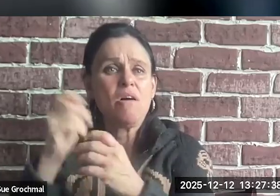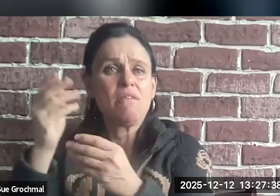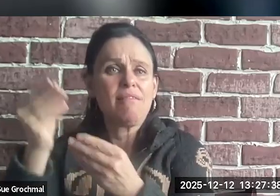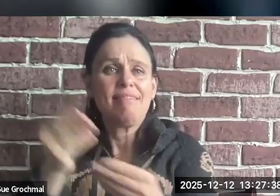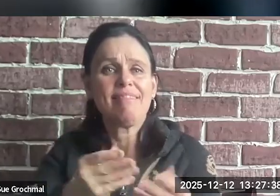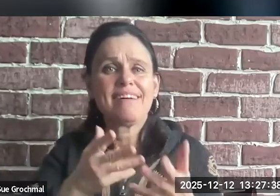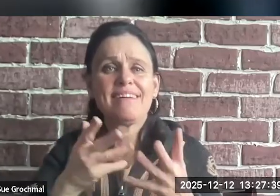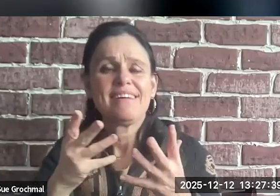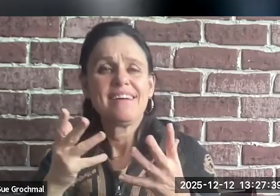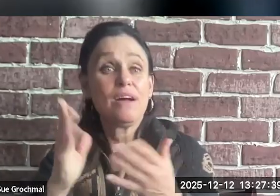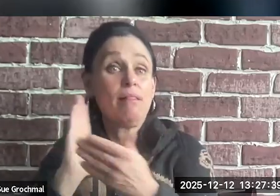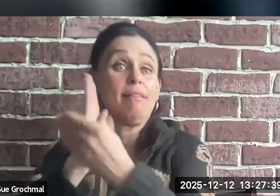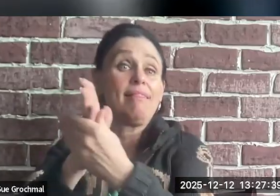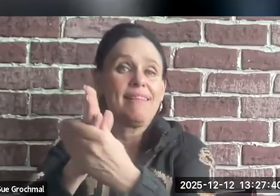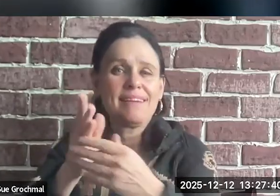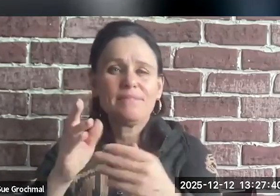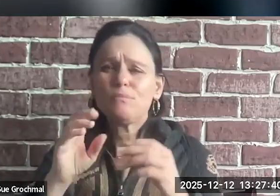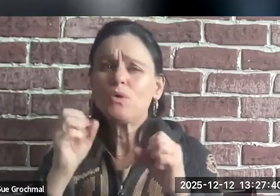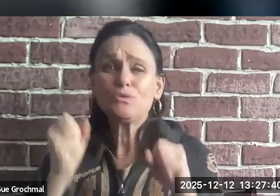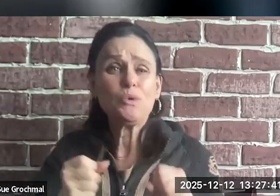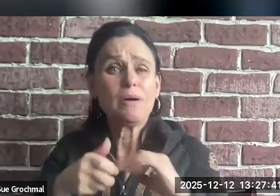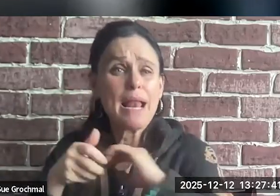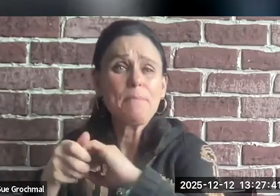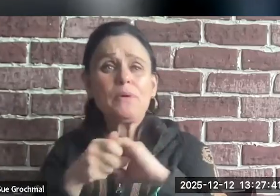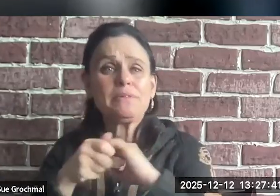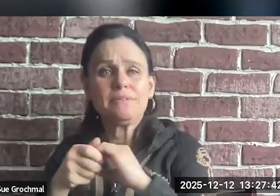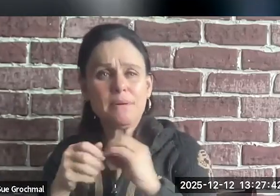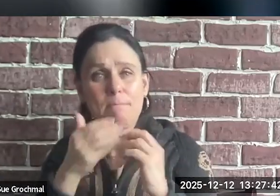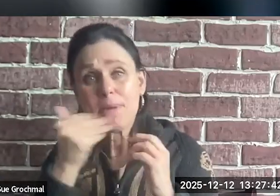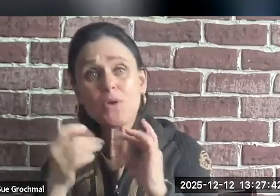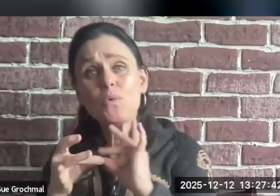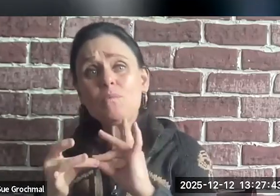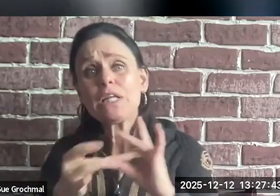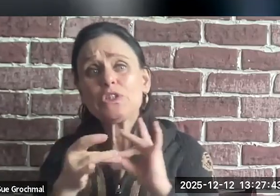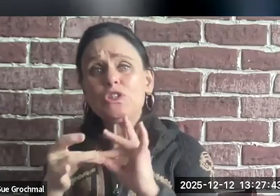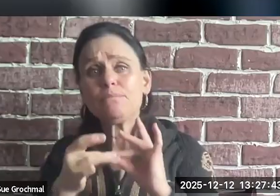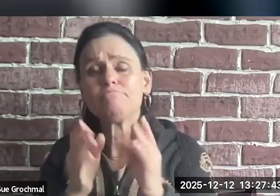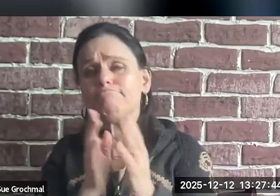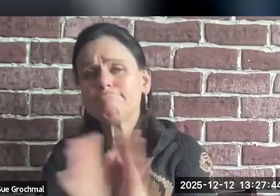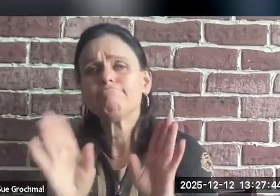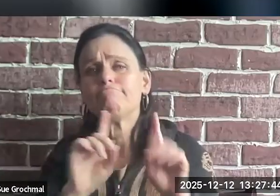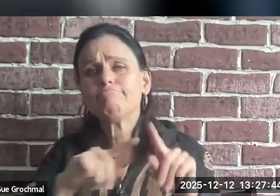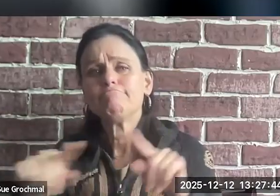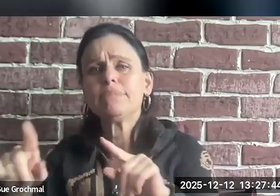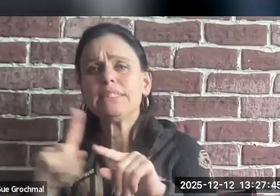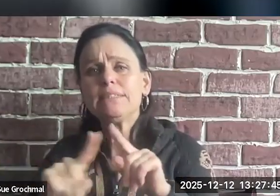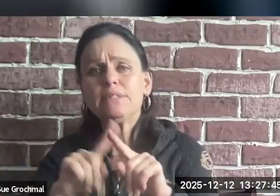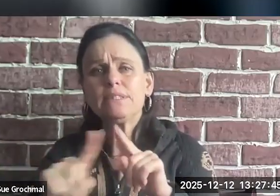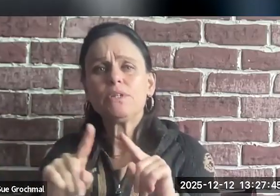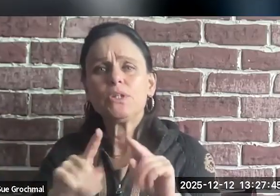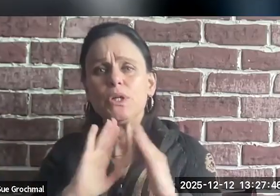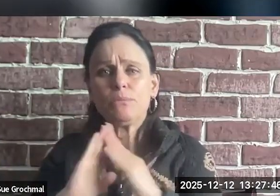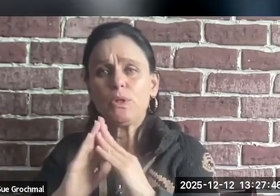allow us for stronger collaboration and increased relationships across different communities. Increasing who is